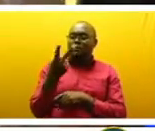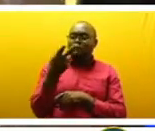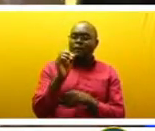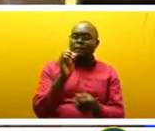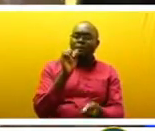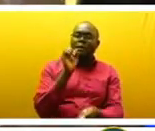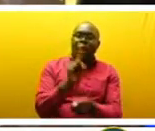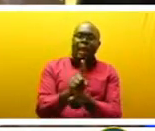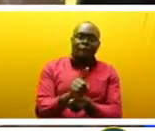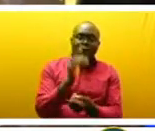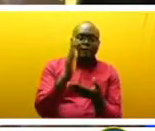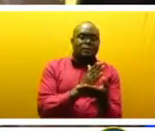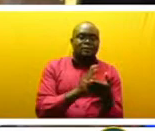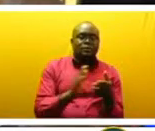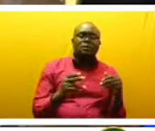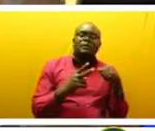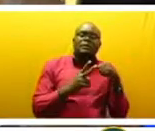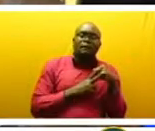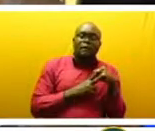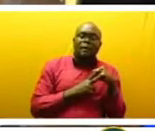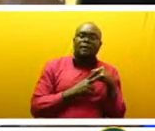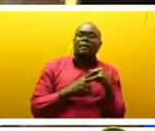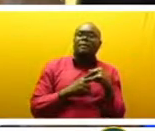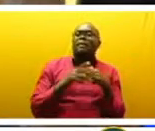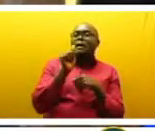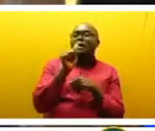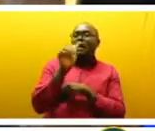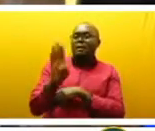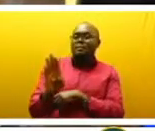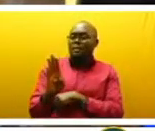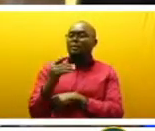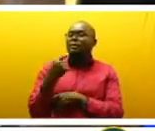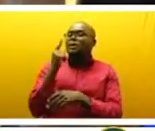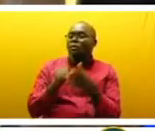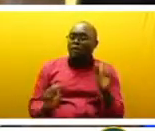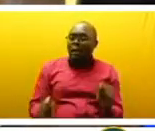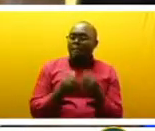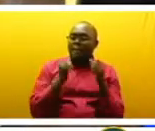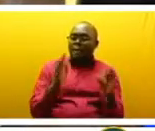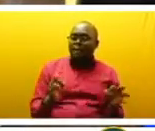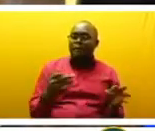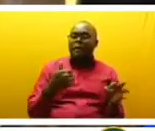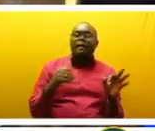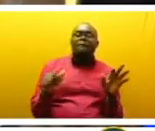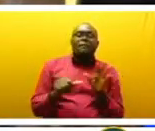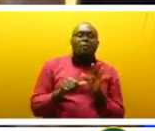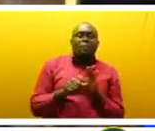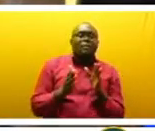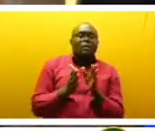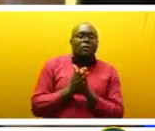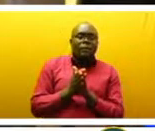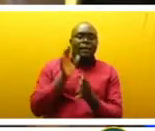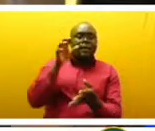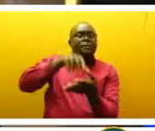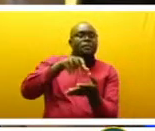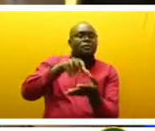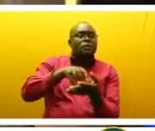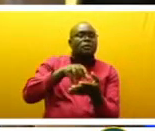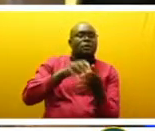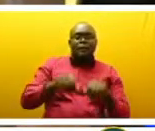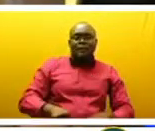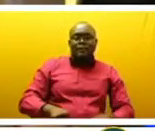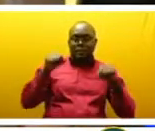Section 7A and B, it clearly provides what should happen in case there's a vacancy in the position in the office of